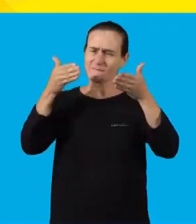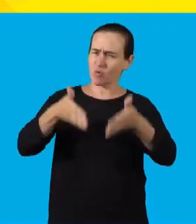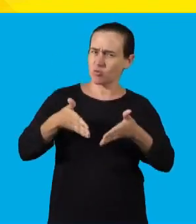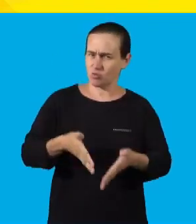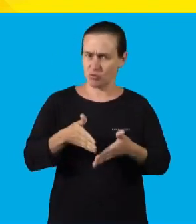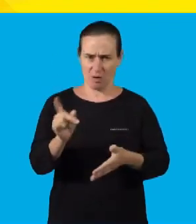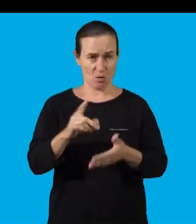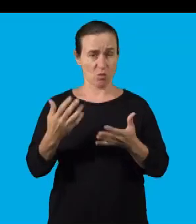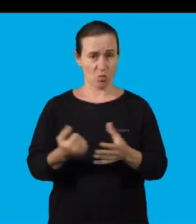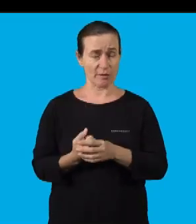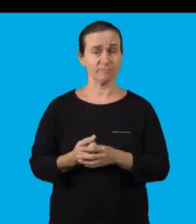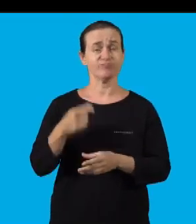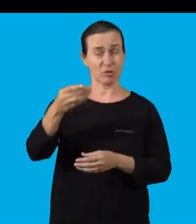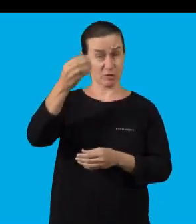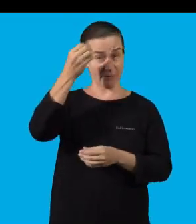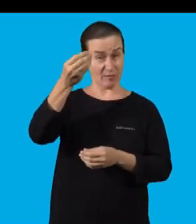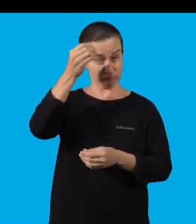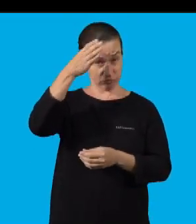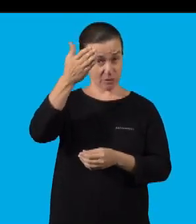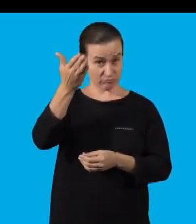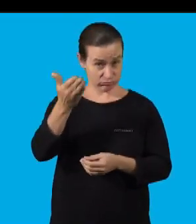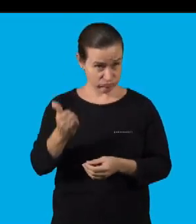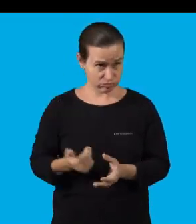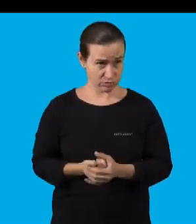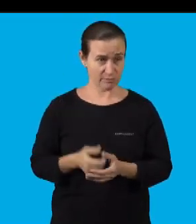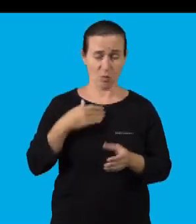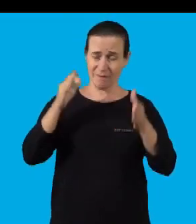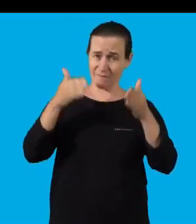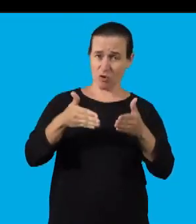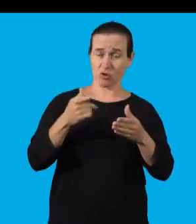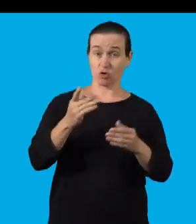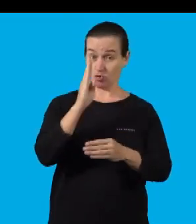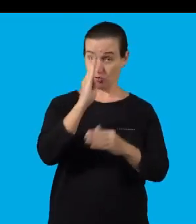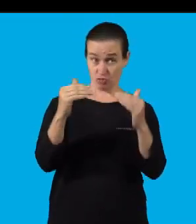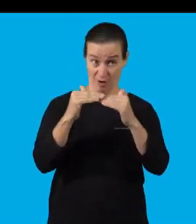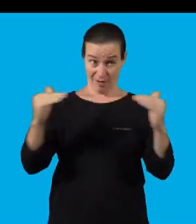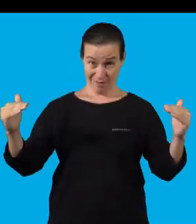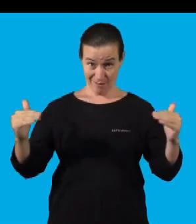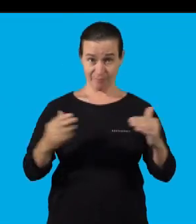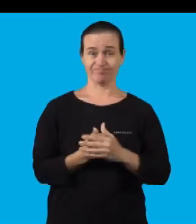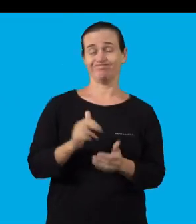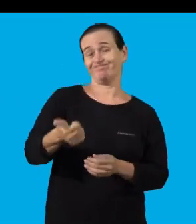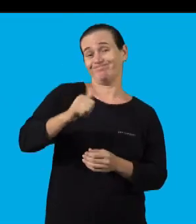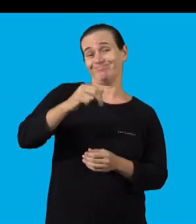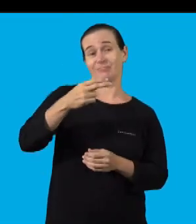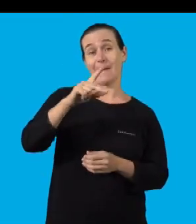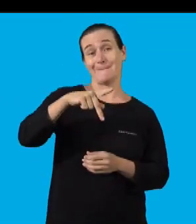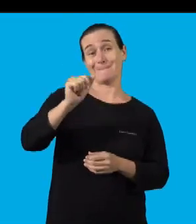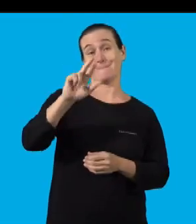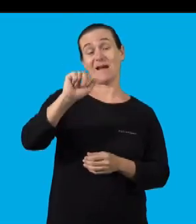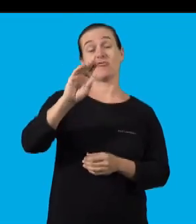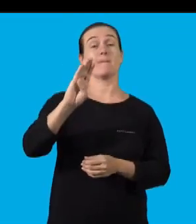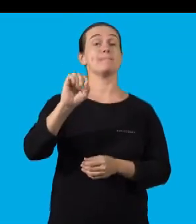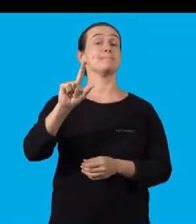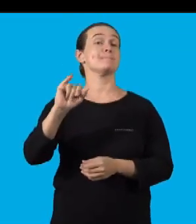on today. So looking at our concept map here, we are going to be focusing on the straight line function, the